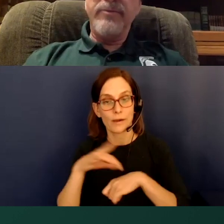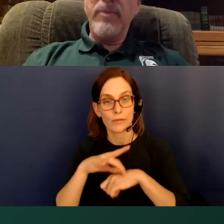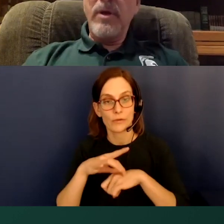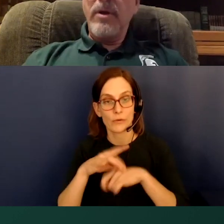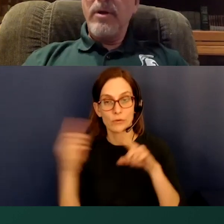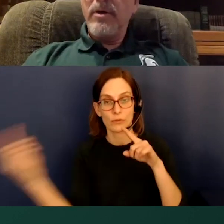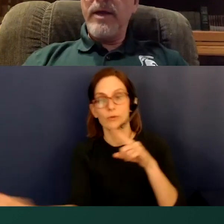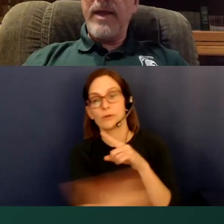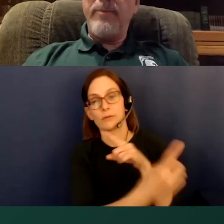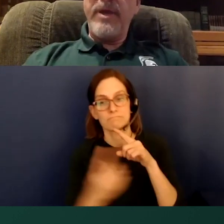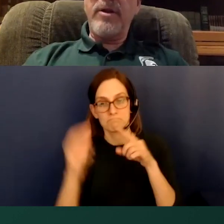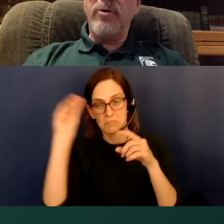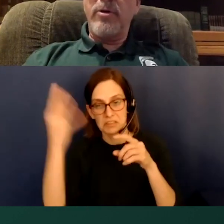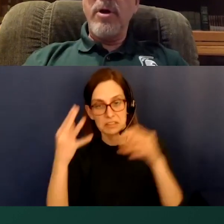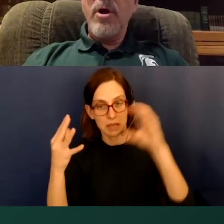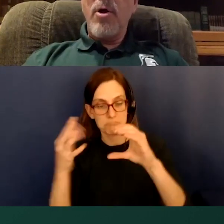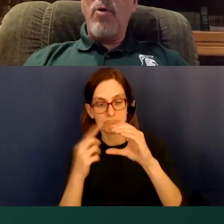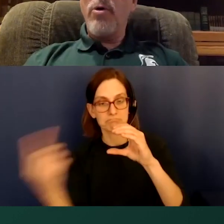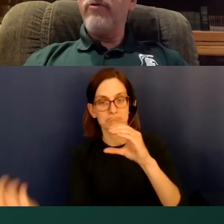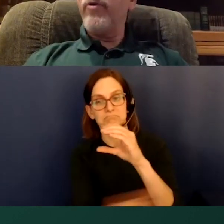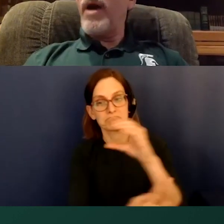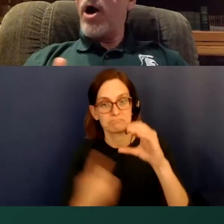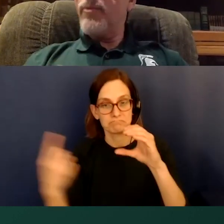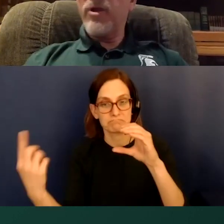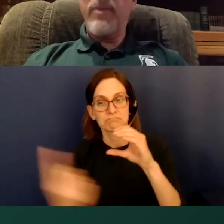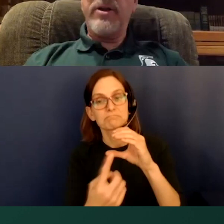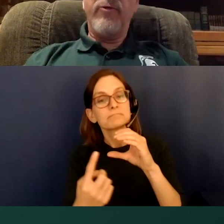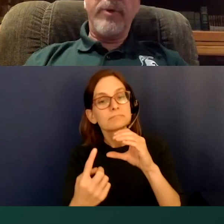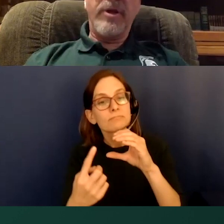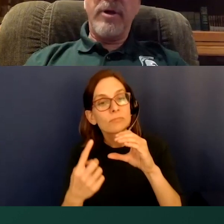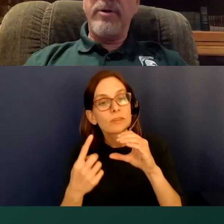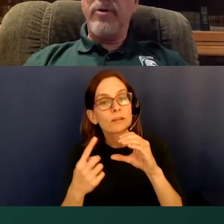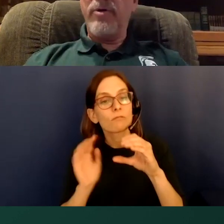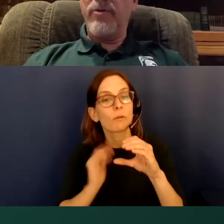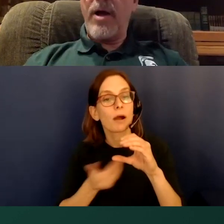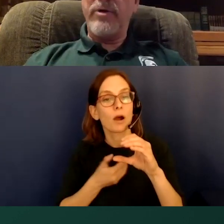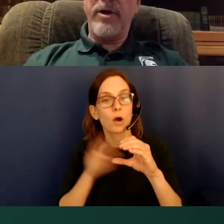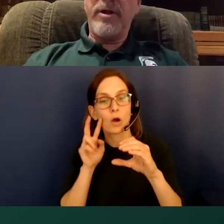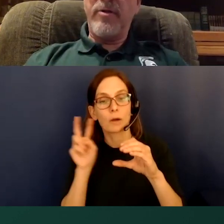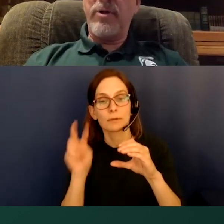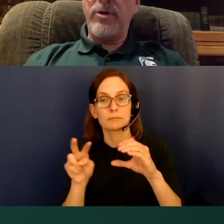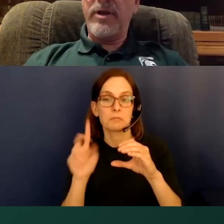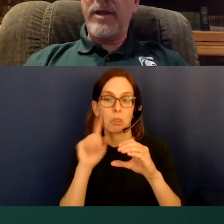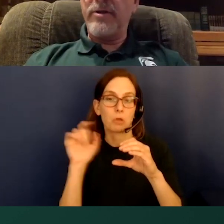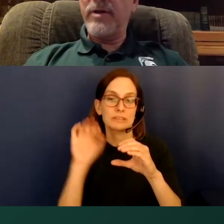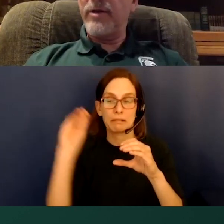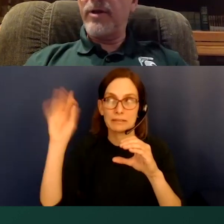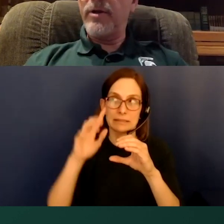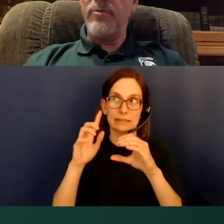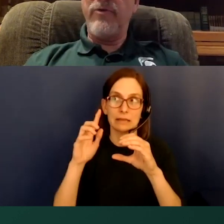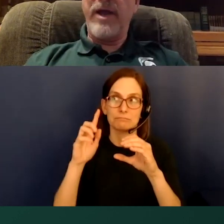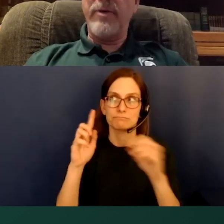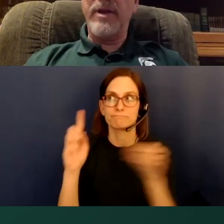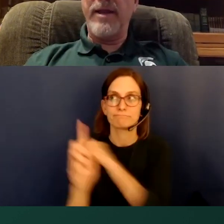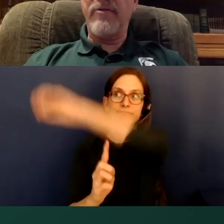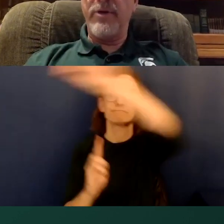sun in that big circle, or from our perspective, where the sun goes around us. That's what it looks like, because it looks like the sun